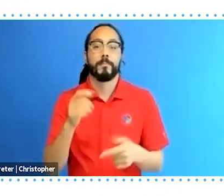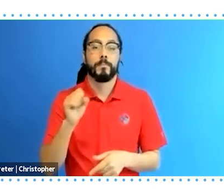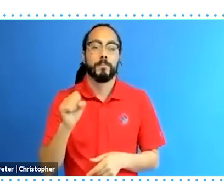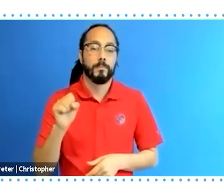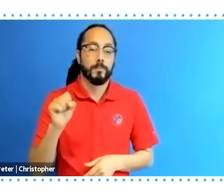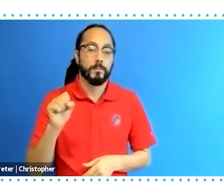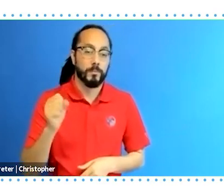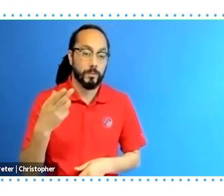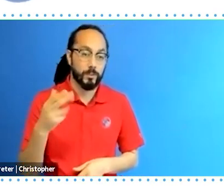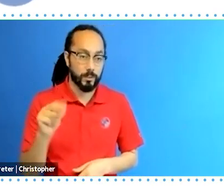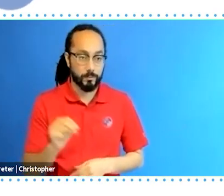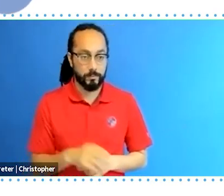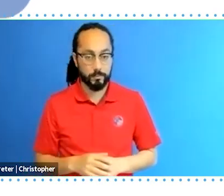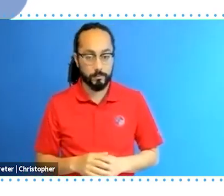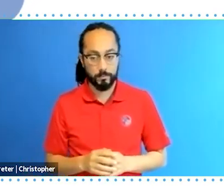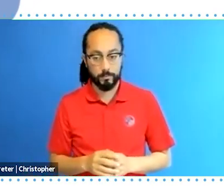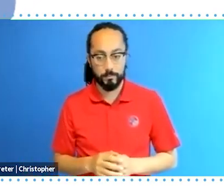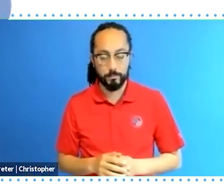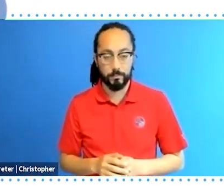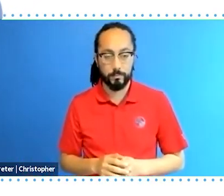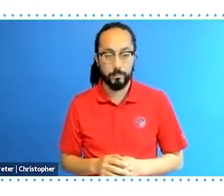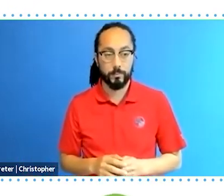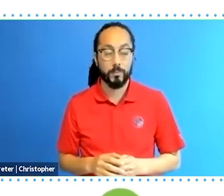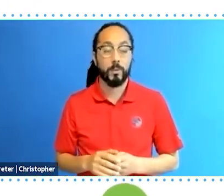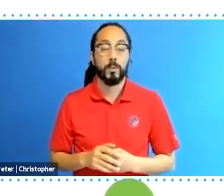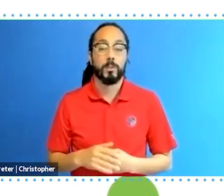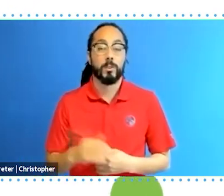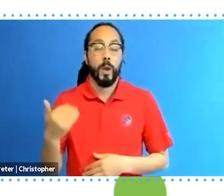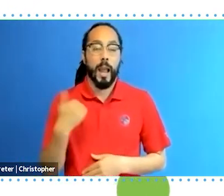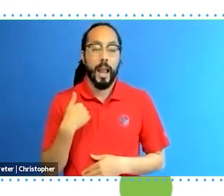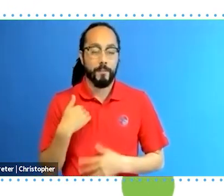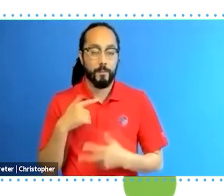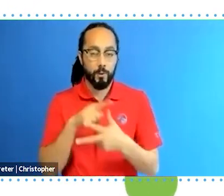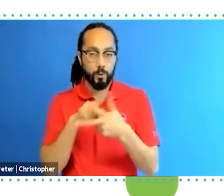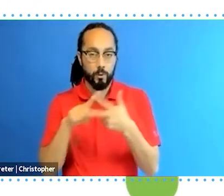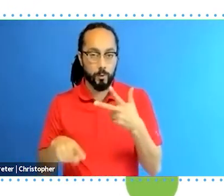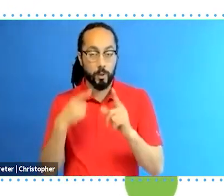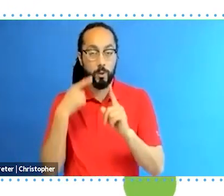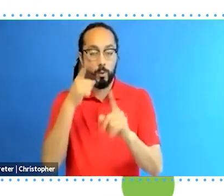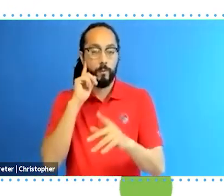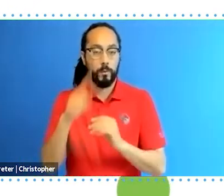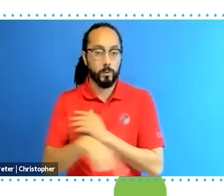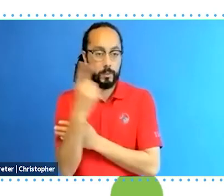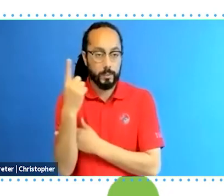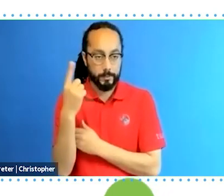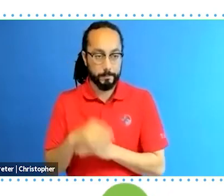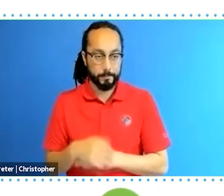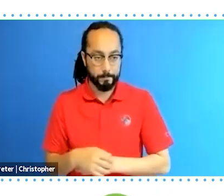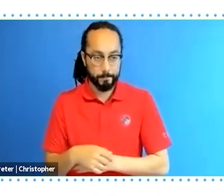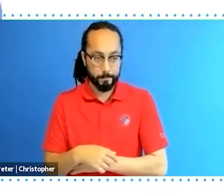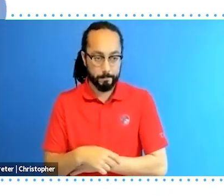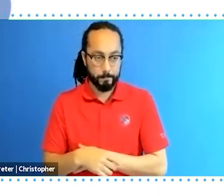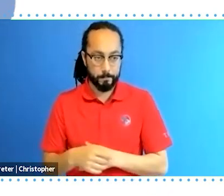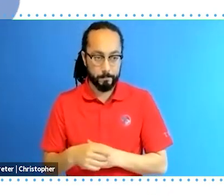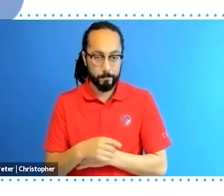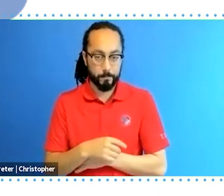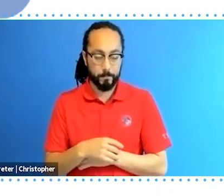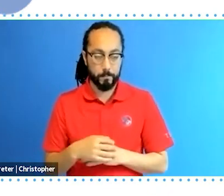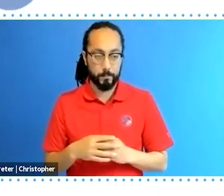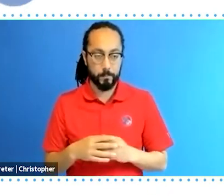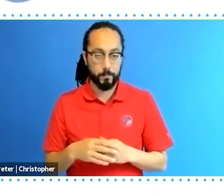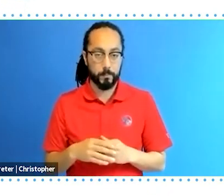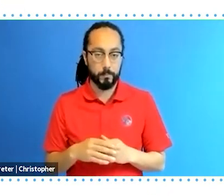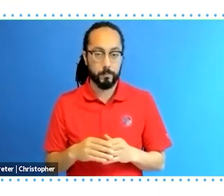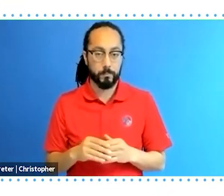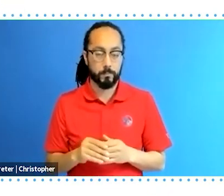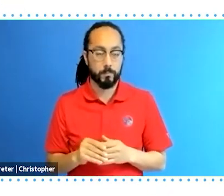Great. So we have three sort of key goals for today, and that's really just to really kind of